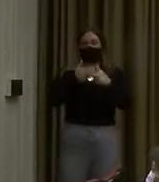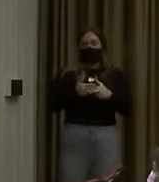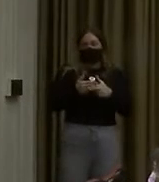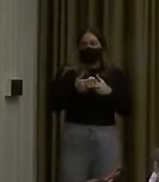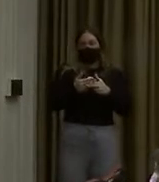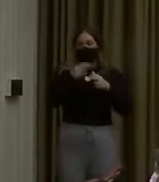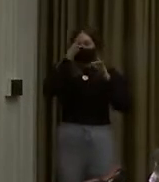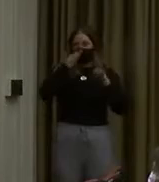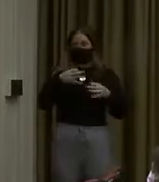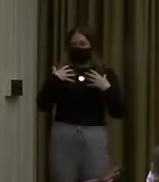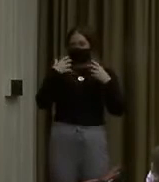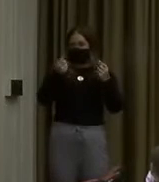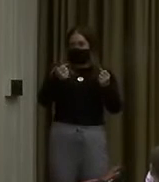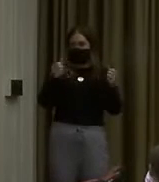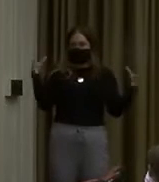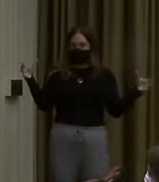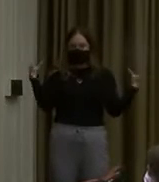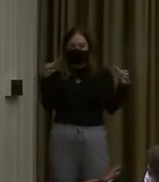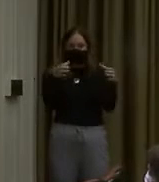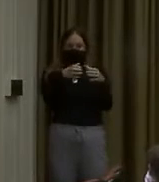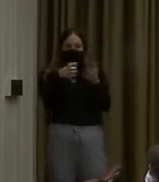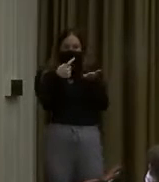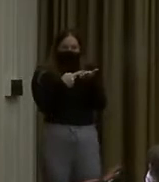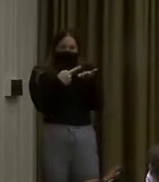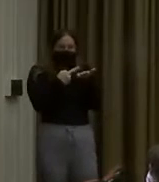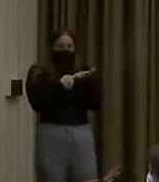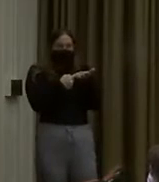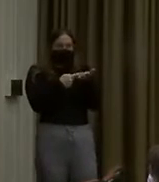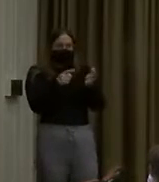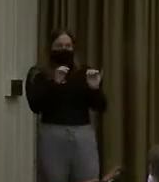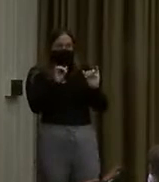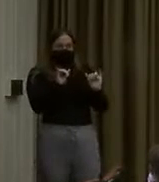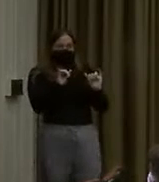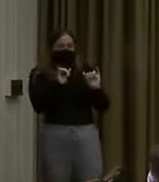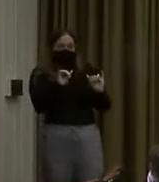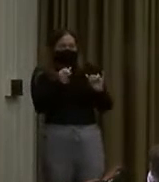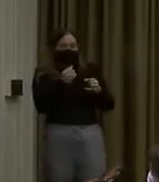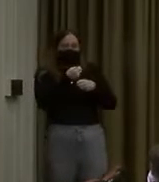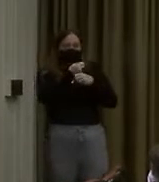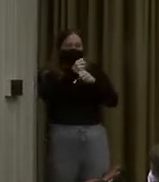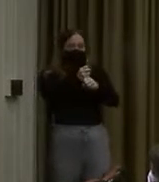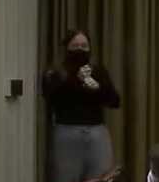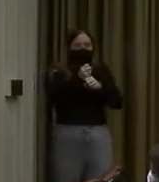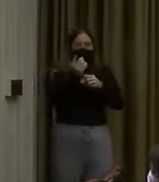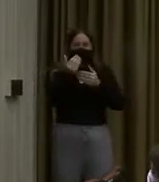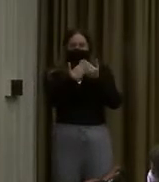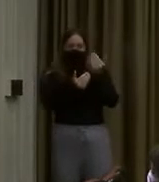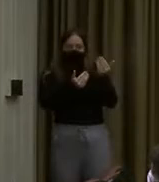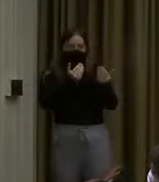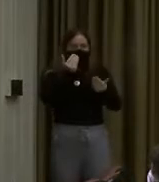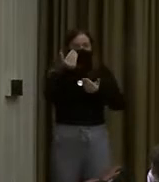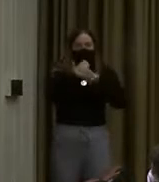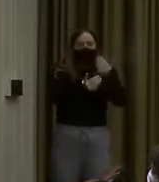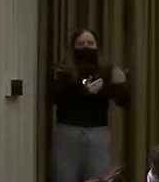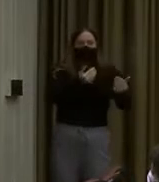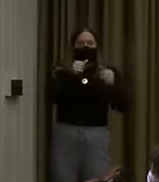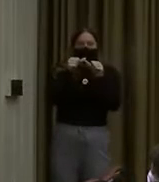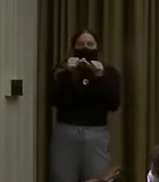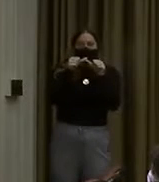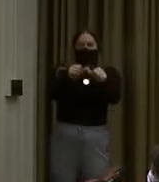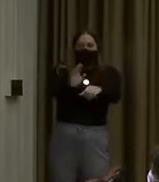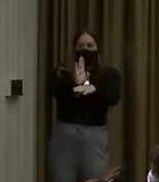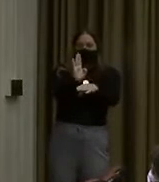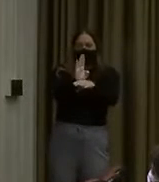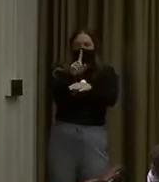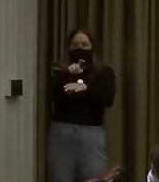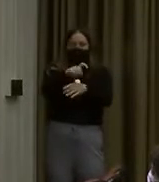health, got together and figured, well, my goodness, they're making some headway. In order to sustain our business model, we better